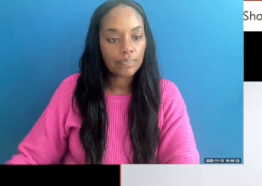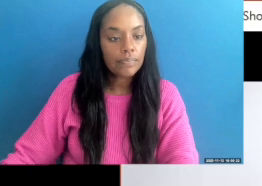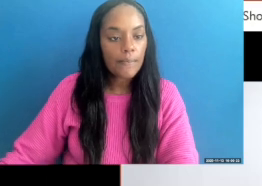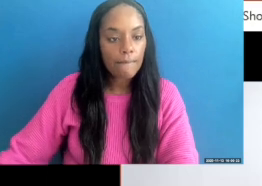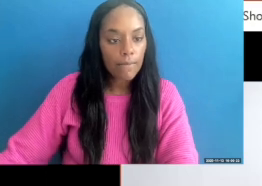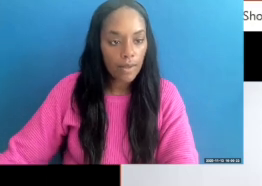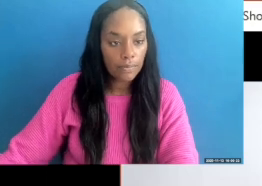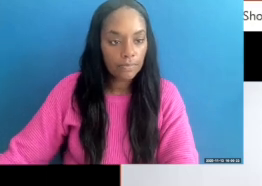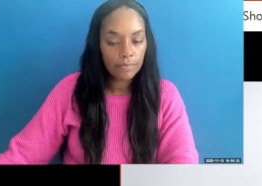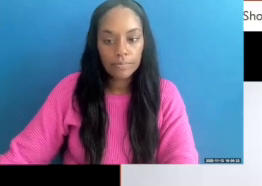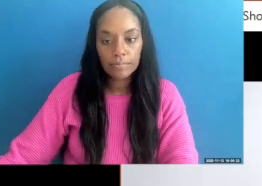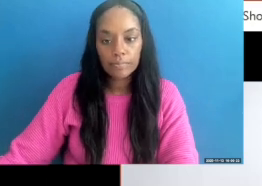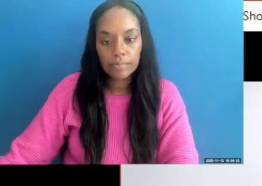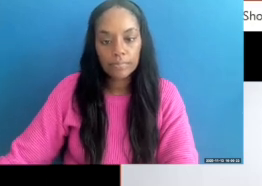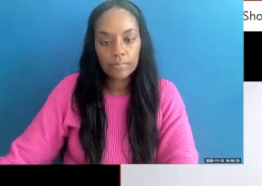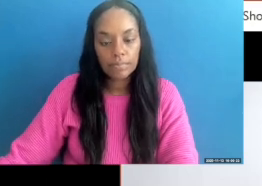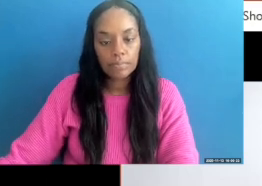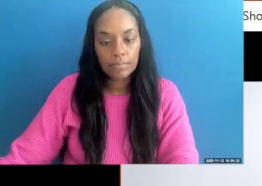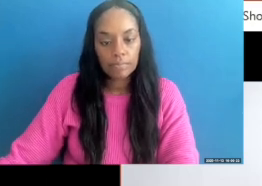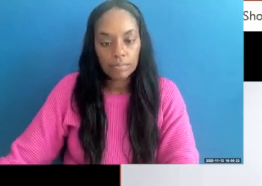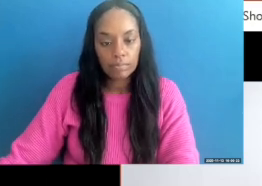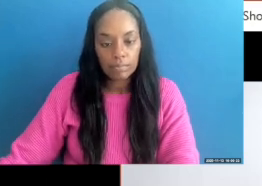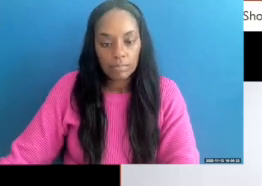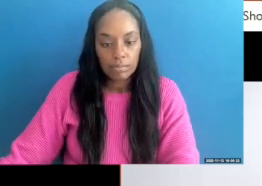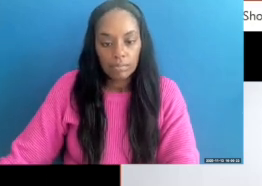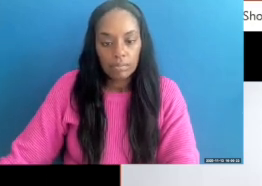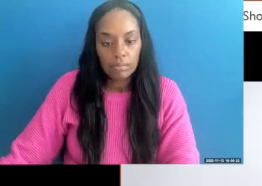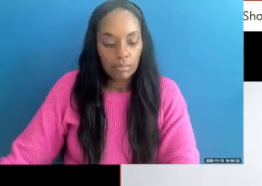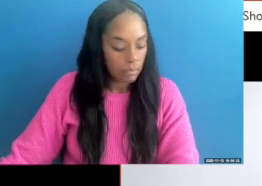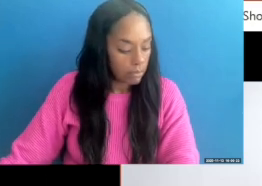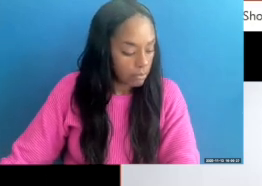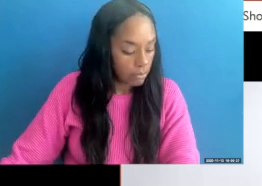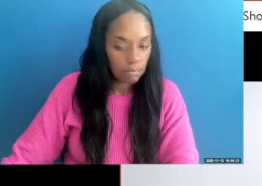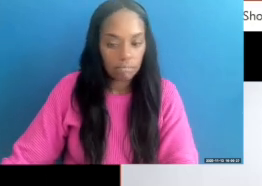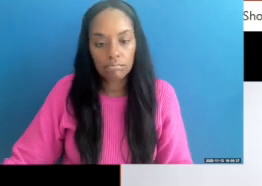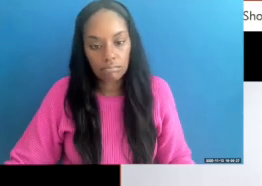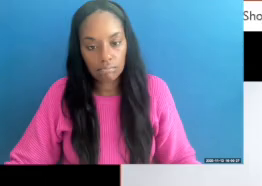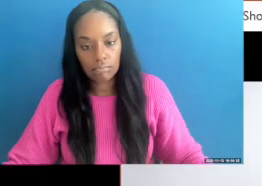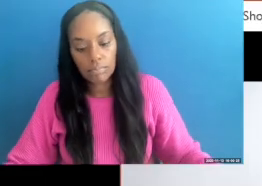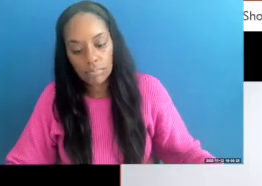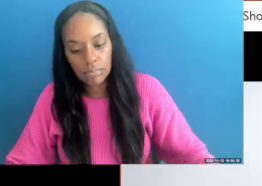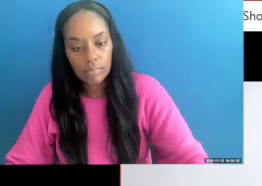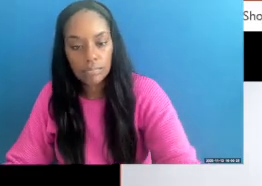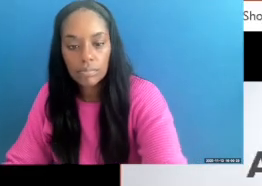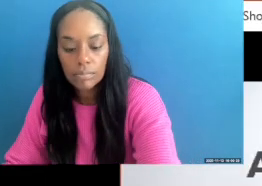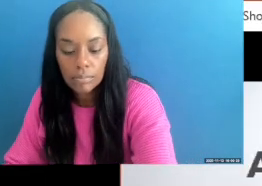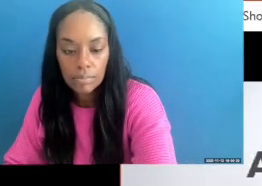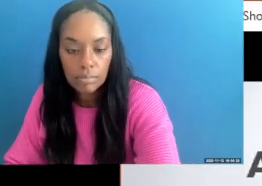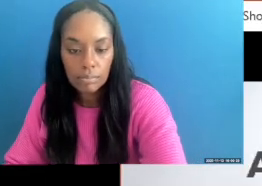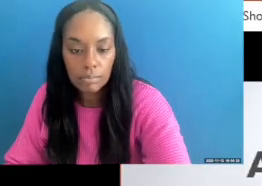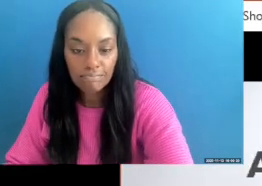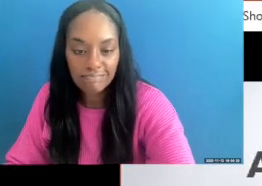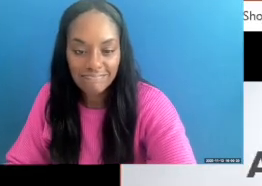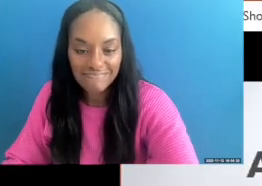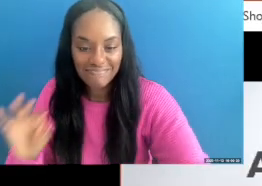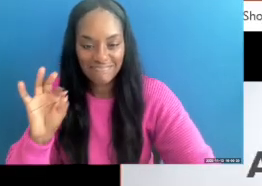is working to make the rules more aligned. This will make it easier for people to understand and apply. CARB is also